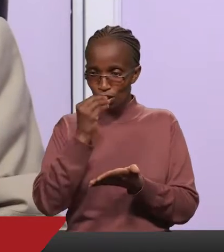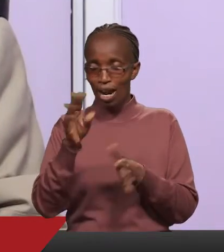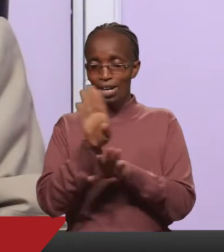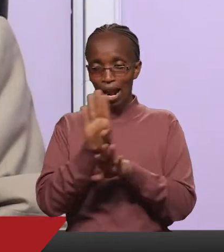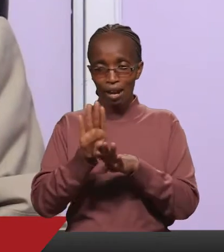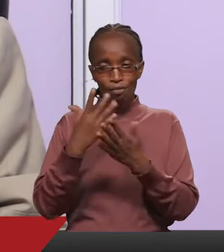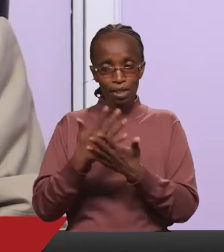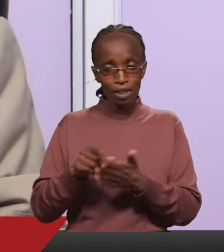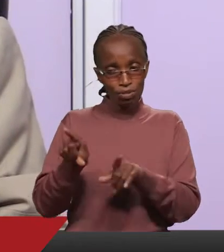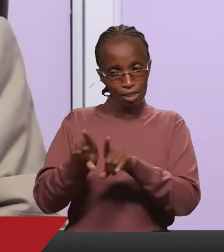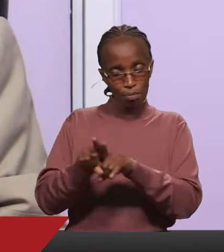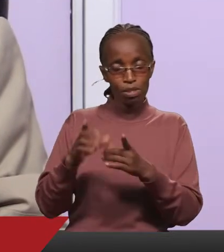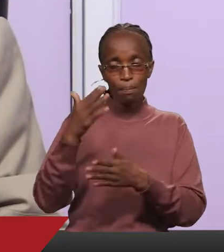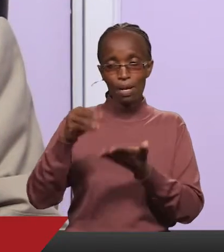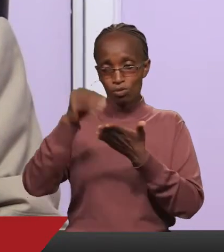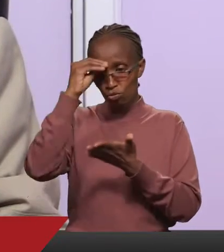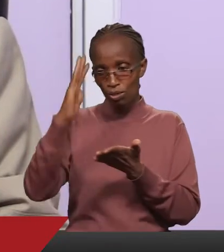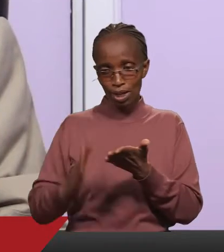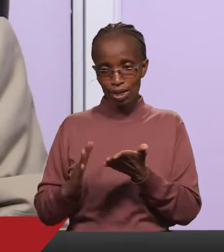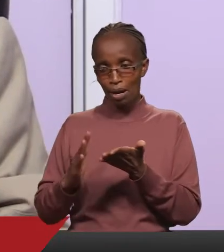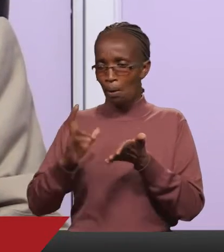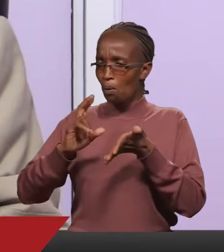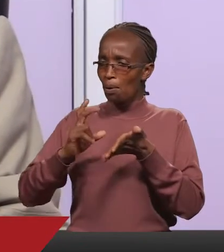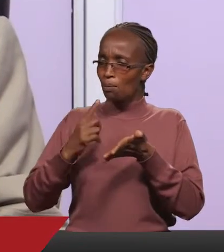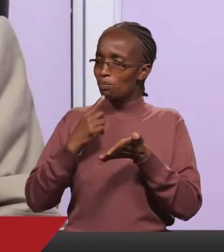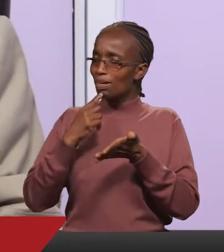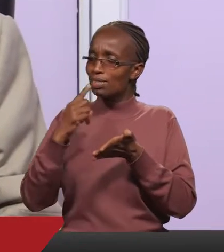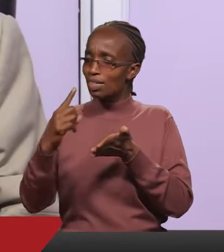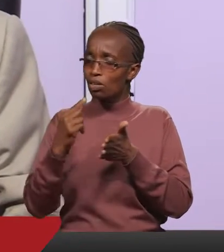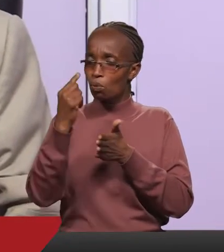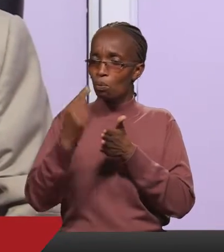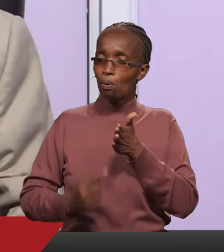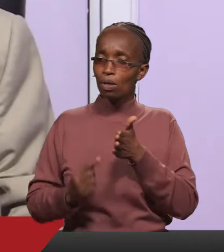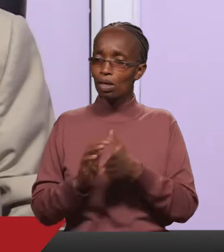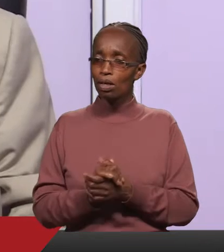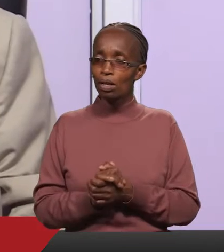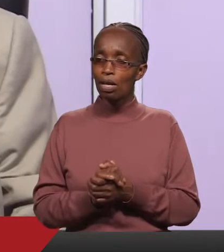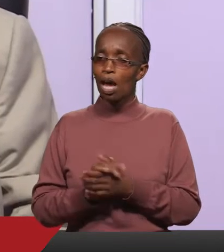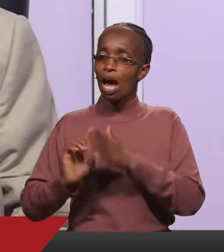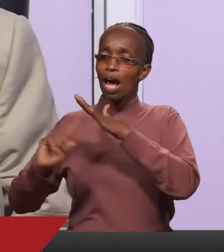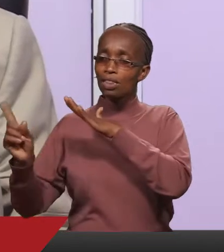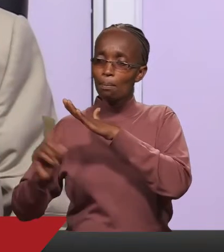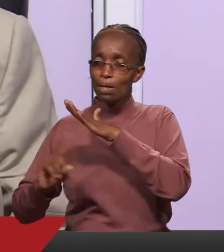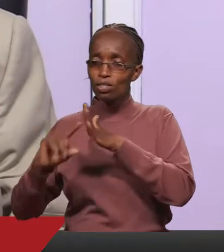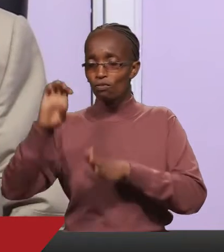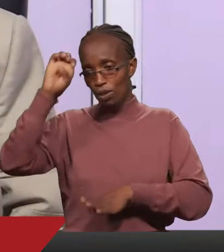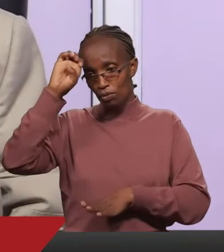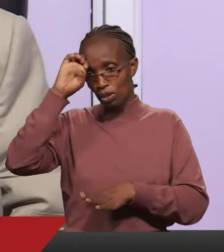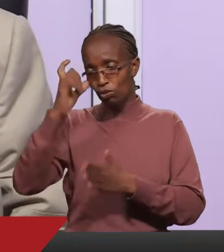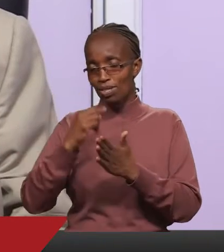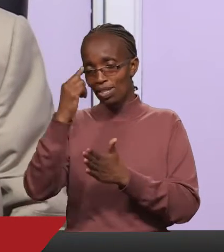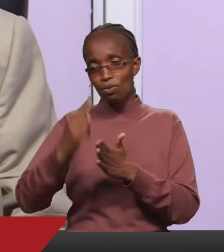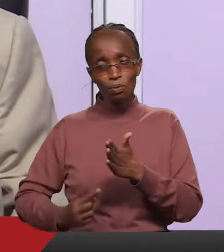all that. And that's actually we say that given by the same ministry,